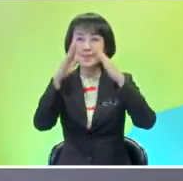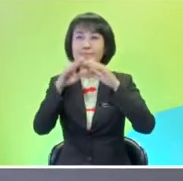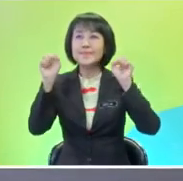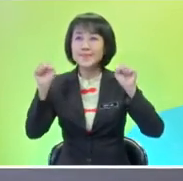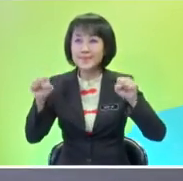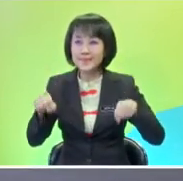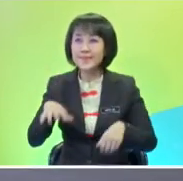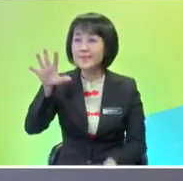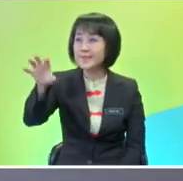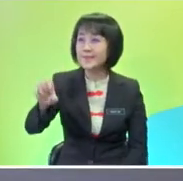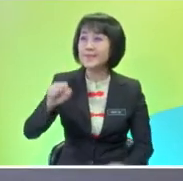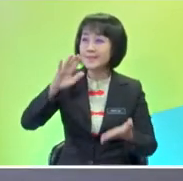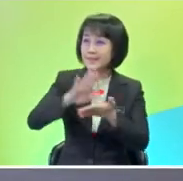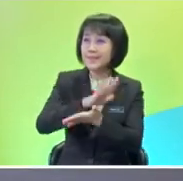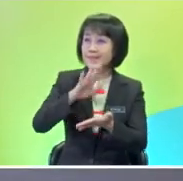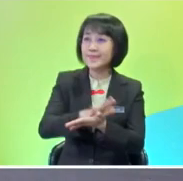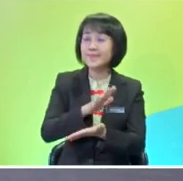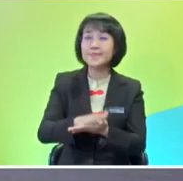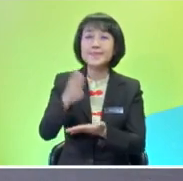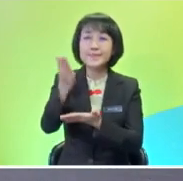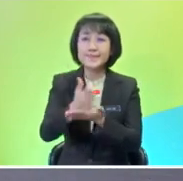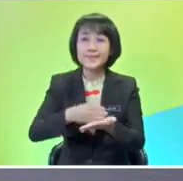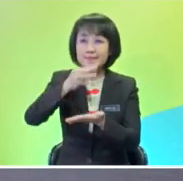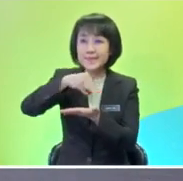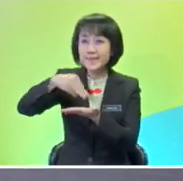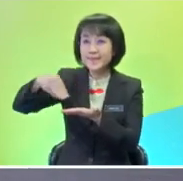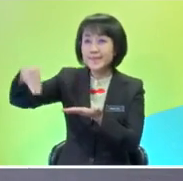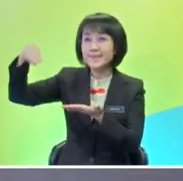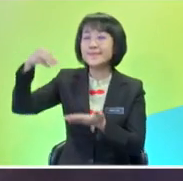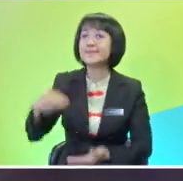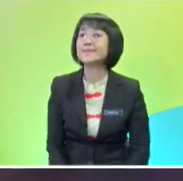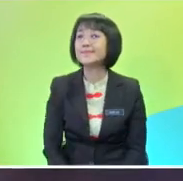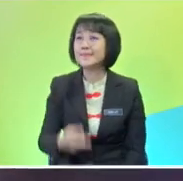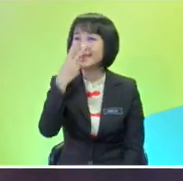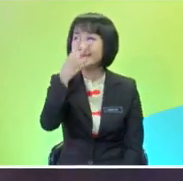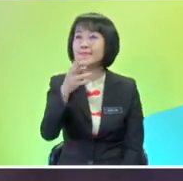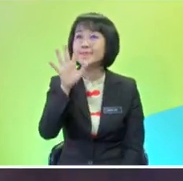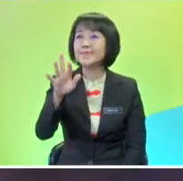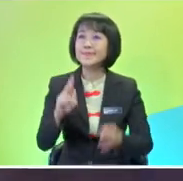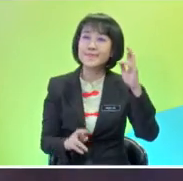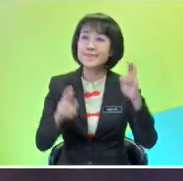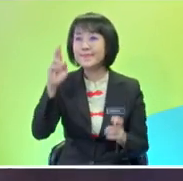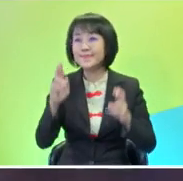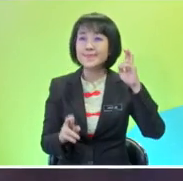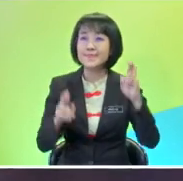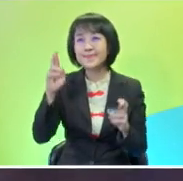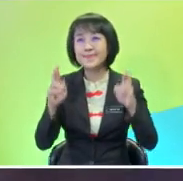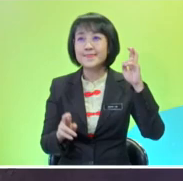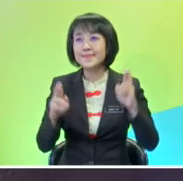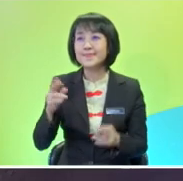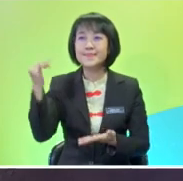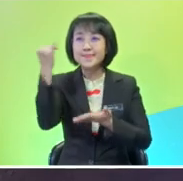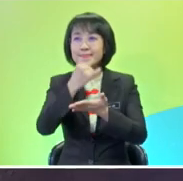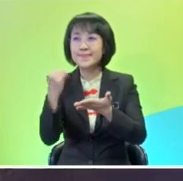paper and some marker pens. Is that correct, teacher? Yes. Okay. Okay, let's see your robot. All right, everyone, let's